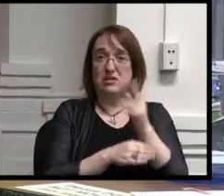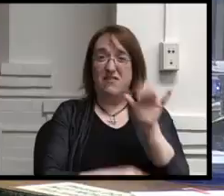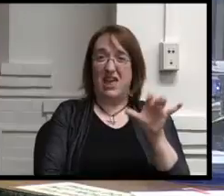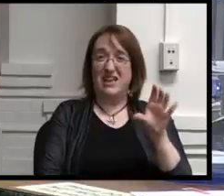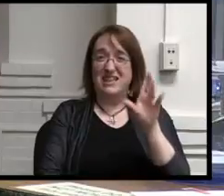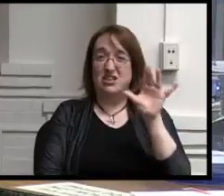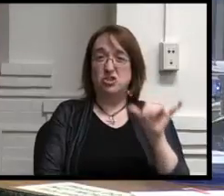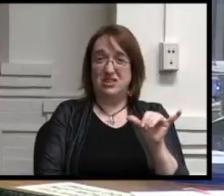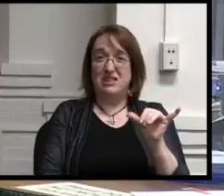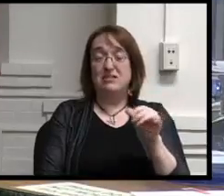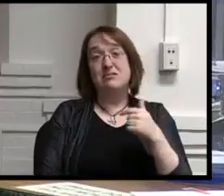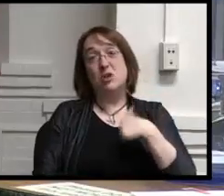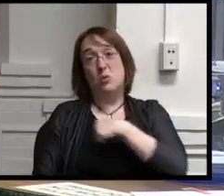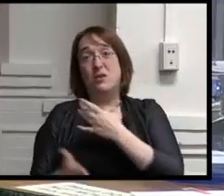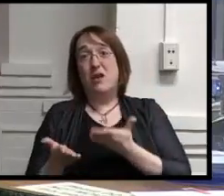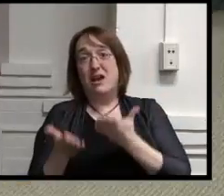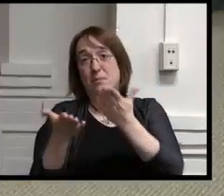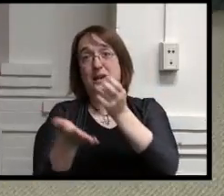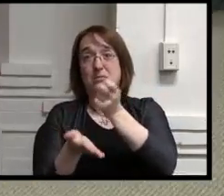is why we recommend approval.